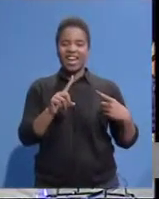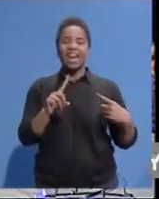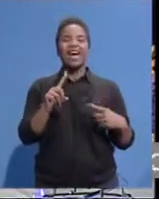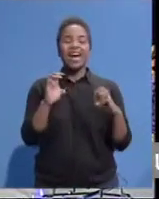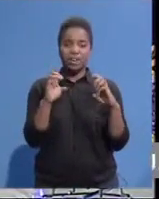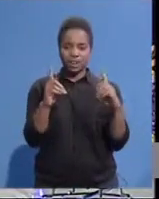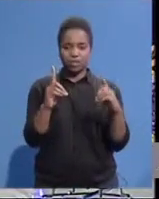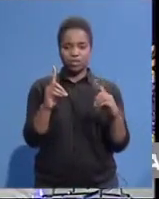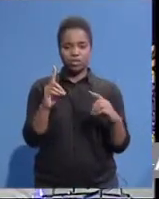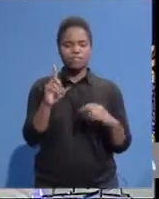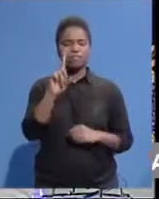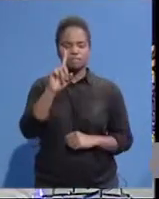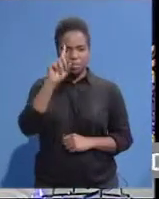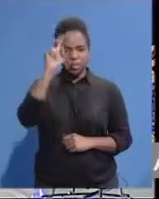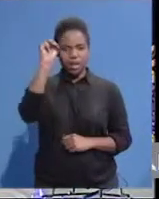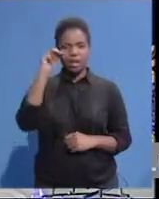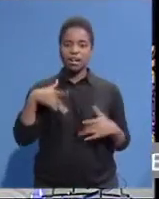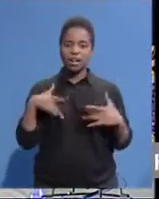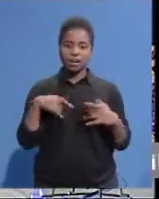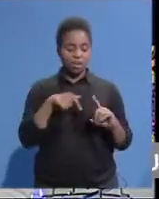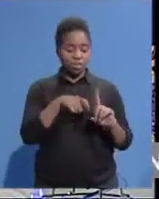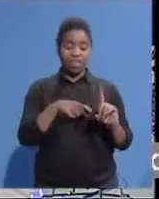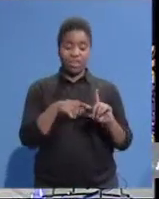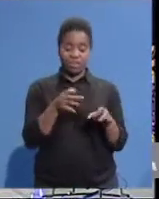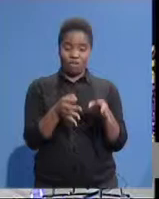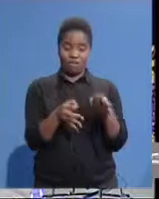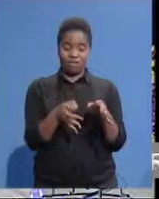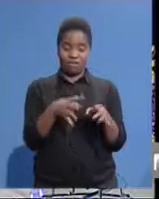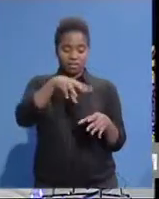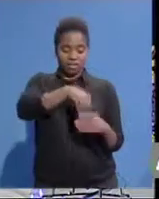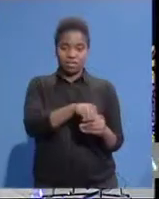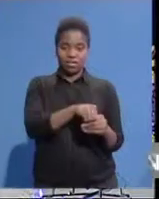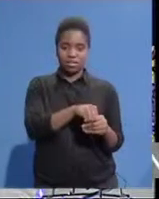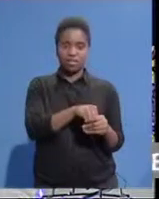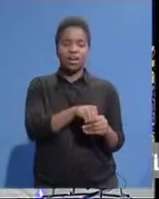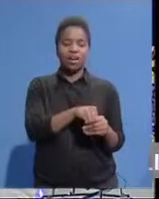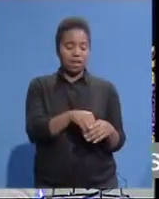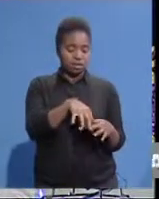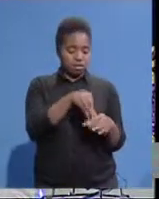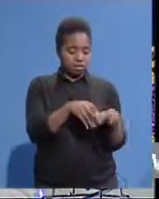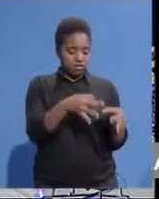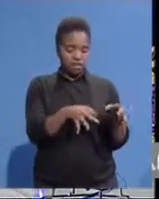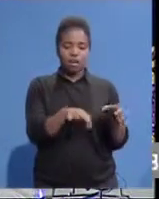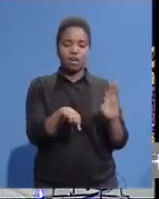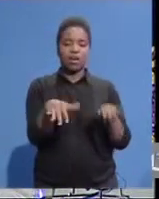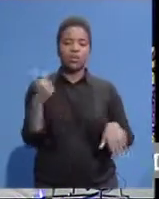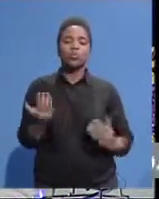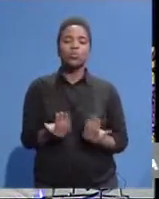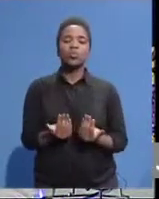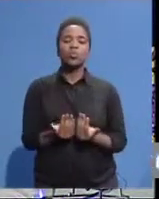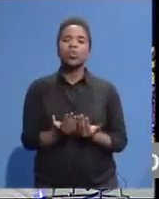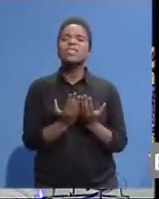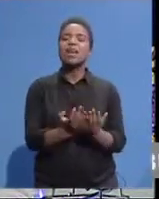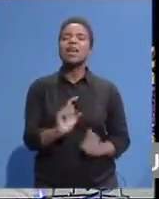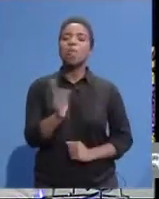own life, just as shortly after he got involved in politics, he went back to school to study law, and with a lot